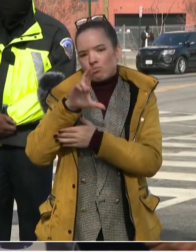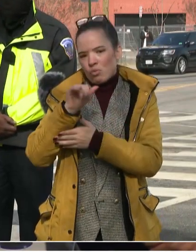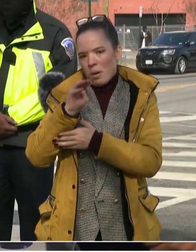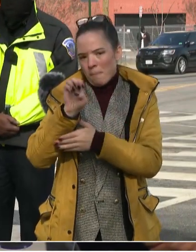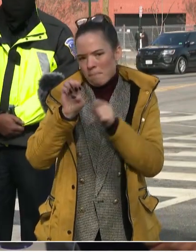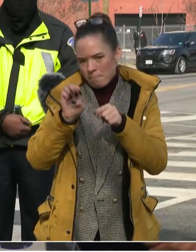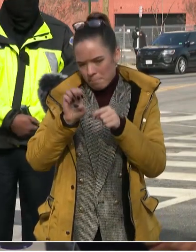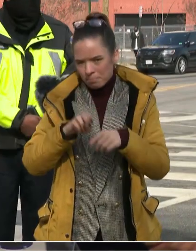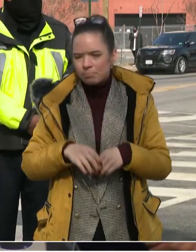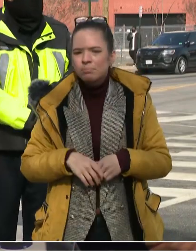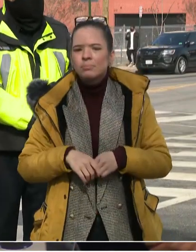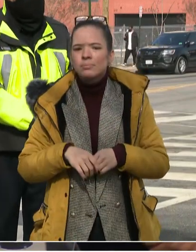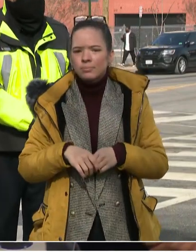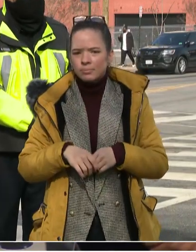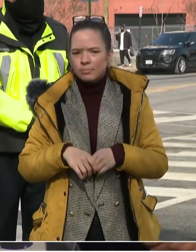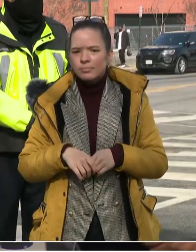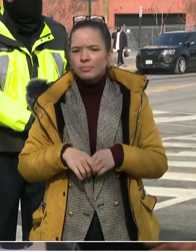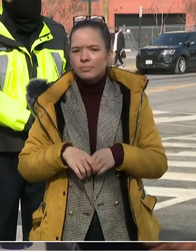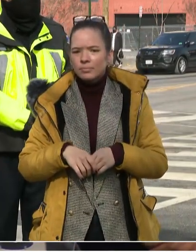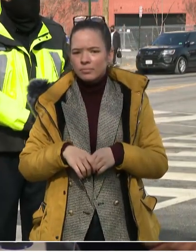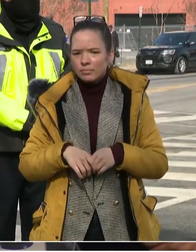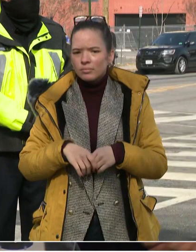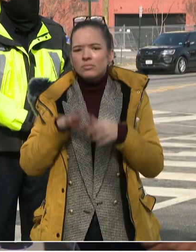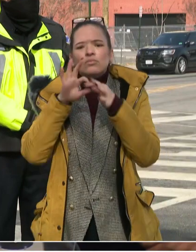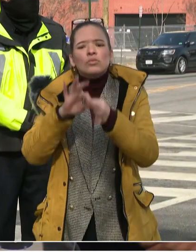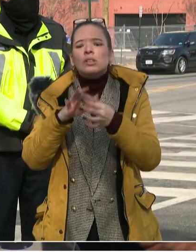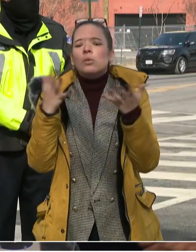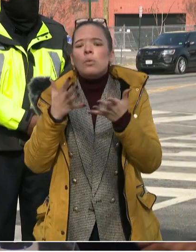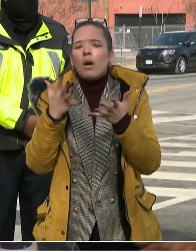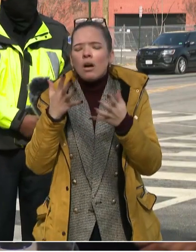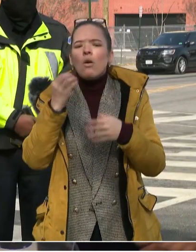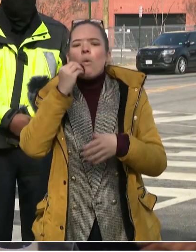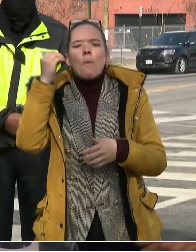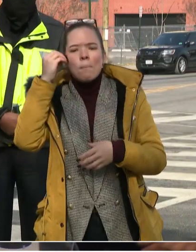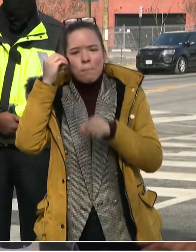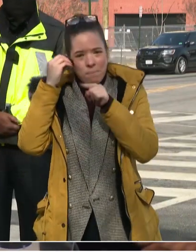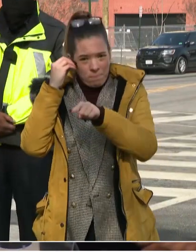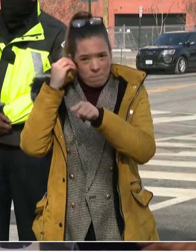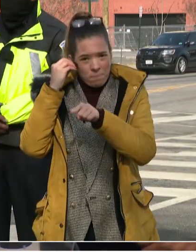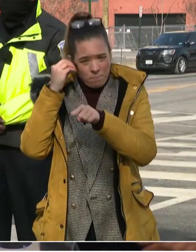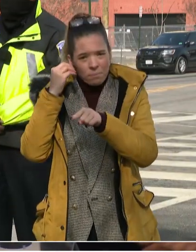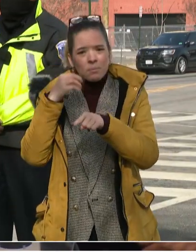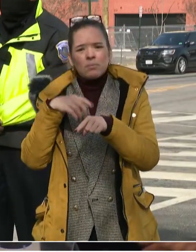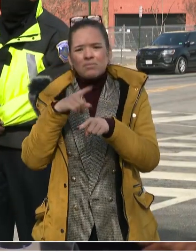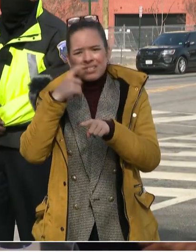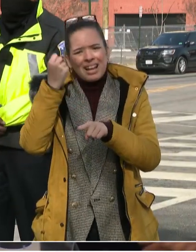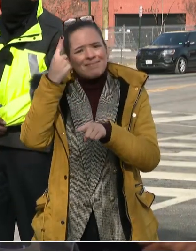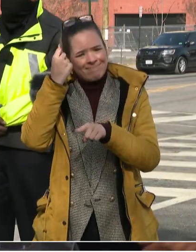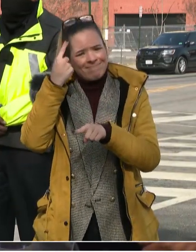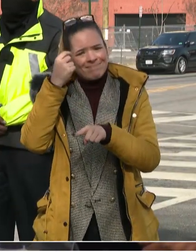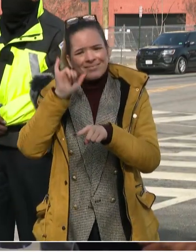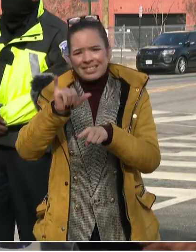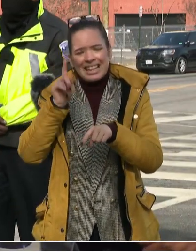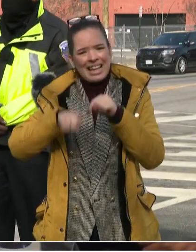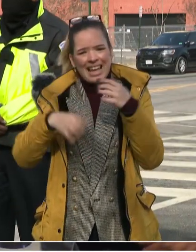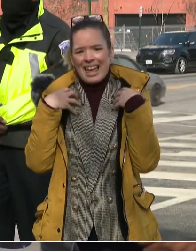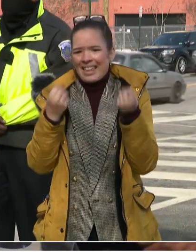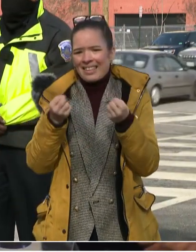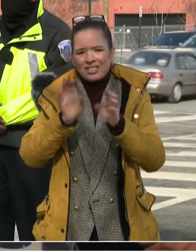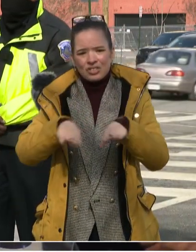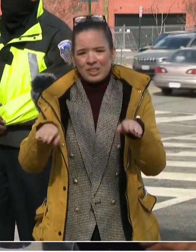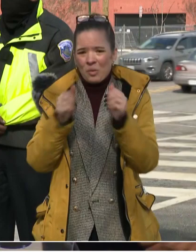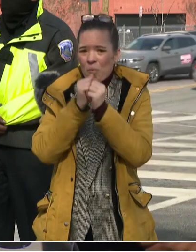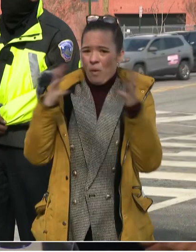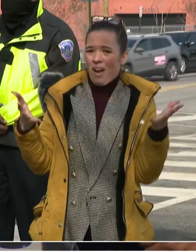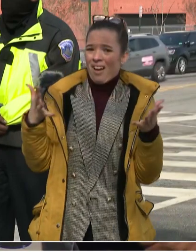of our families, including the needs at home, and we understand why this is so important. You can't heal children without also healing